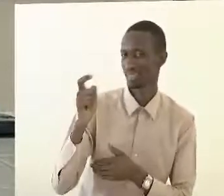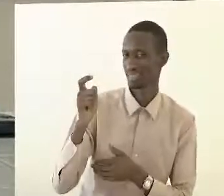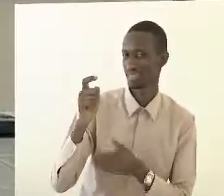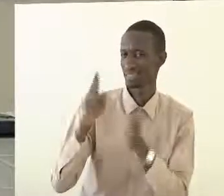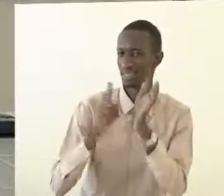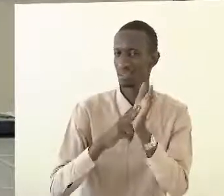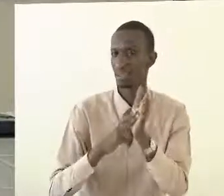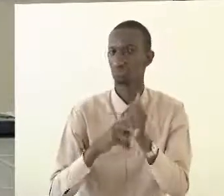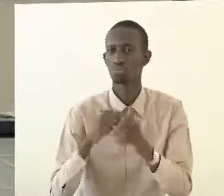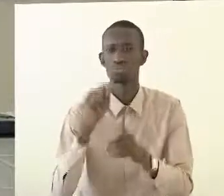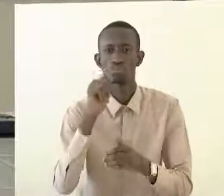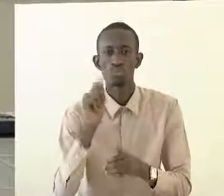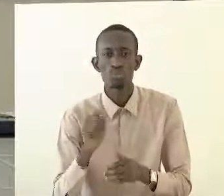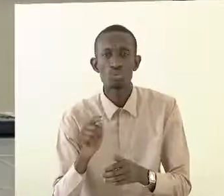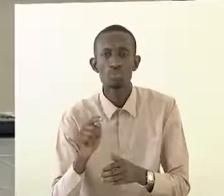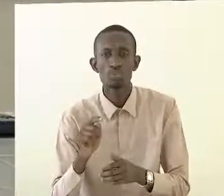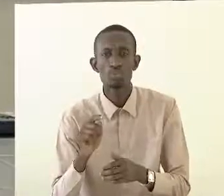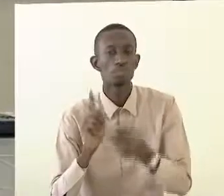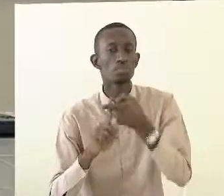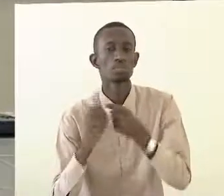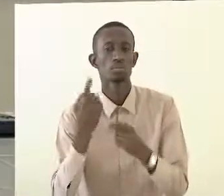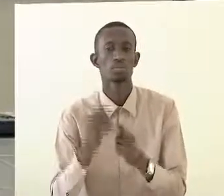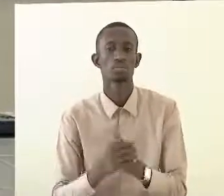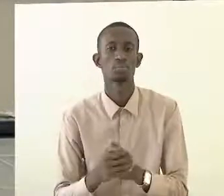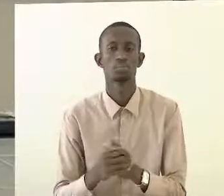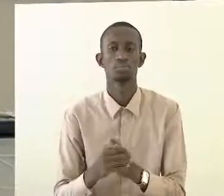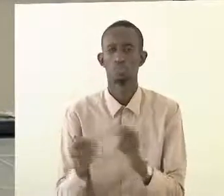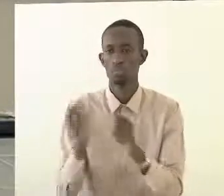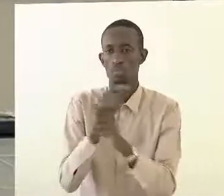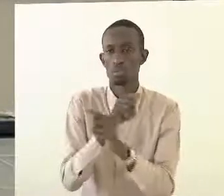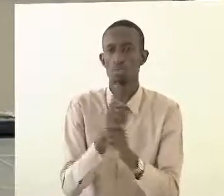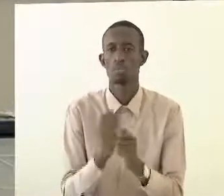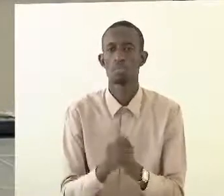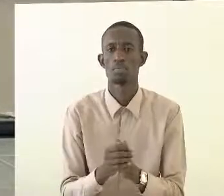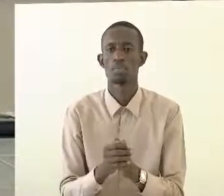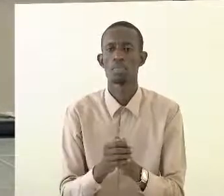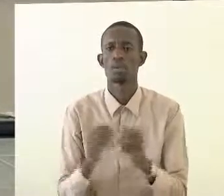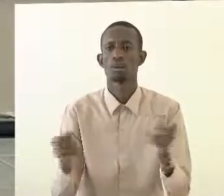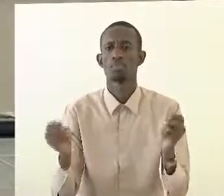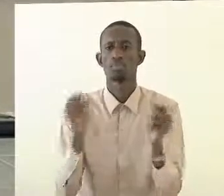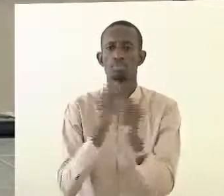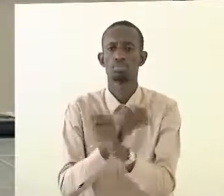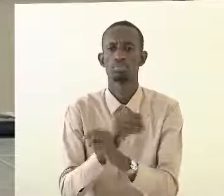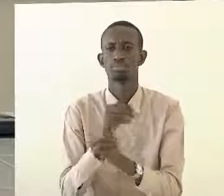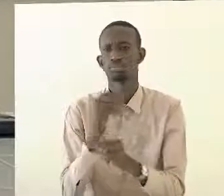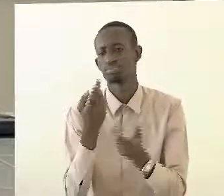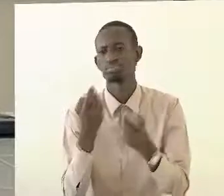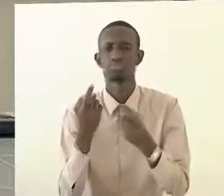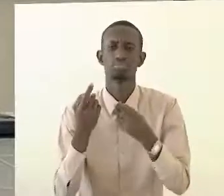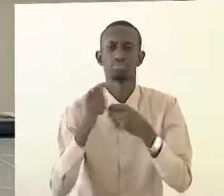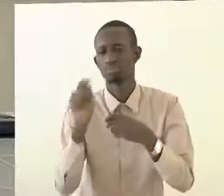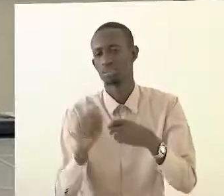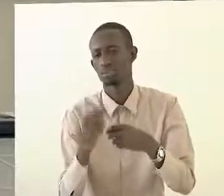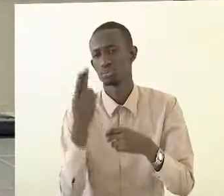z plus 1. I move negative 1 to the right-hand side. Then I divide the both sides by 2. Are we